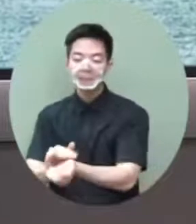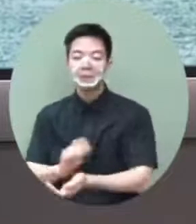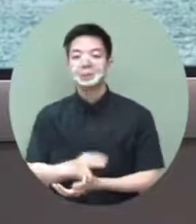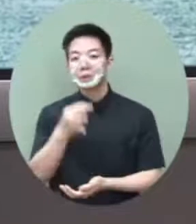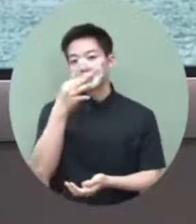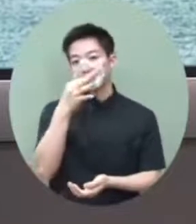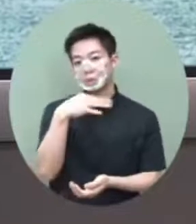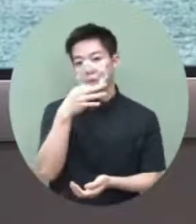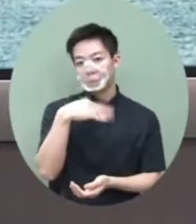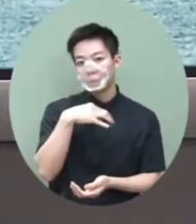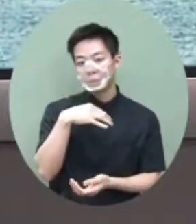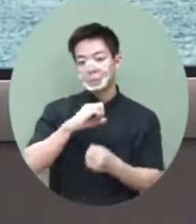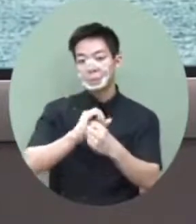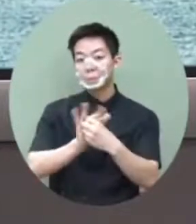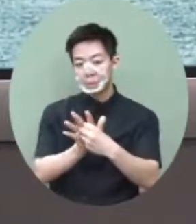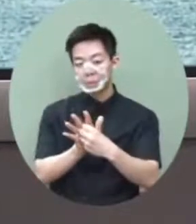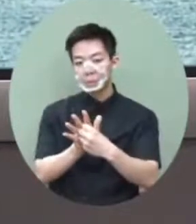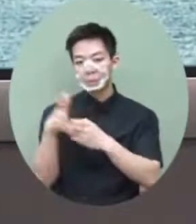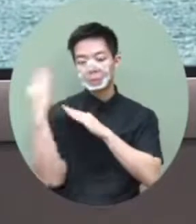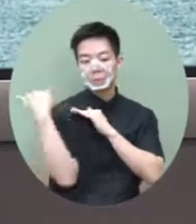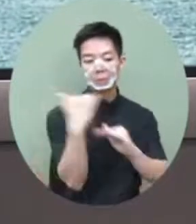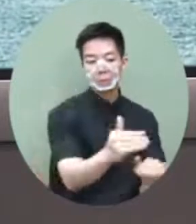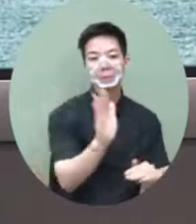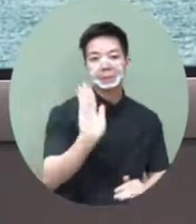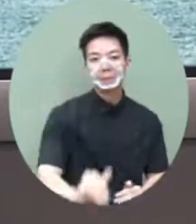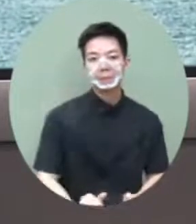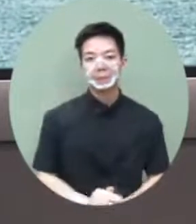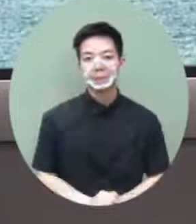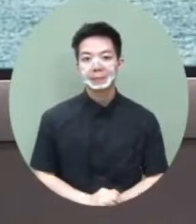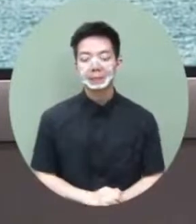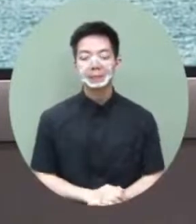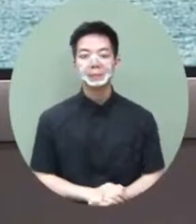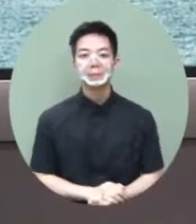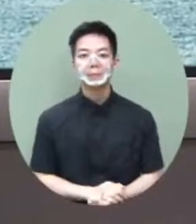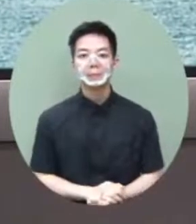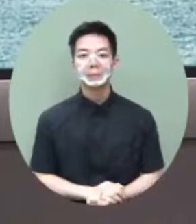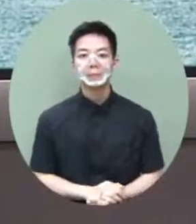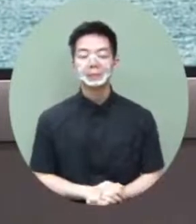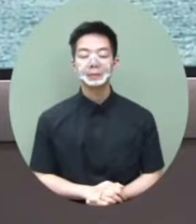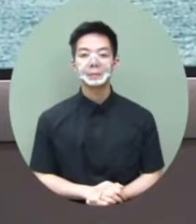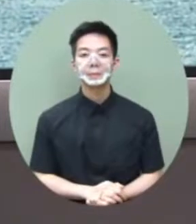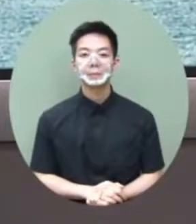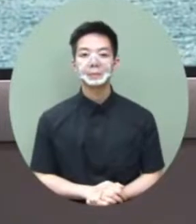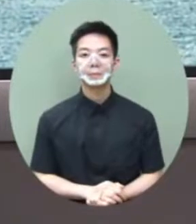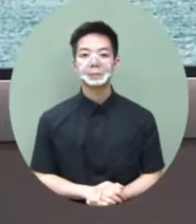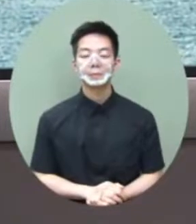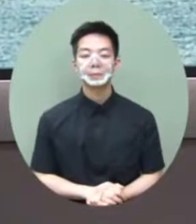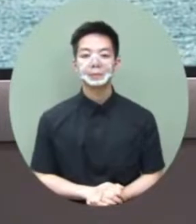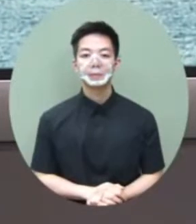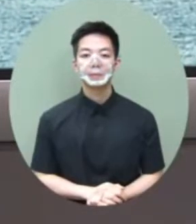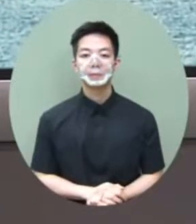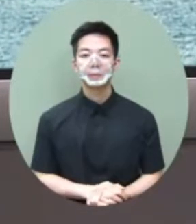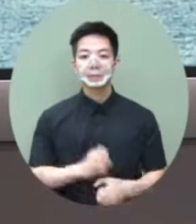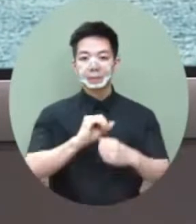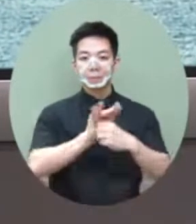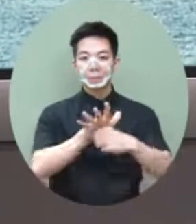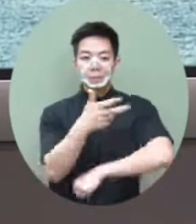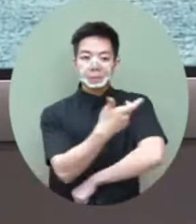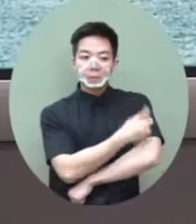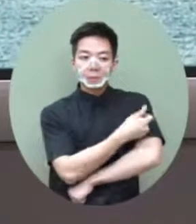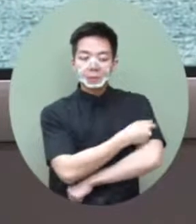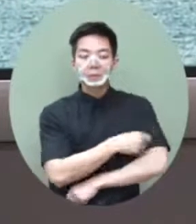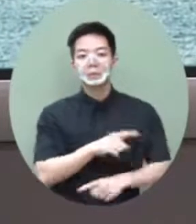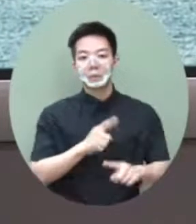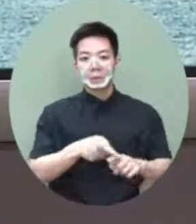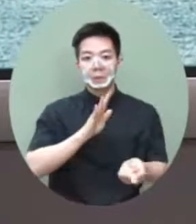will transfer the cases to the hospital authority for them to reach out to these people by the